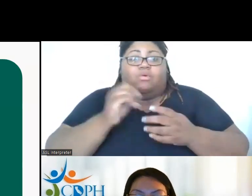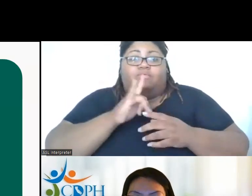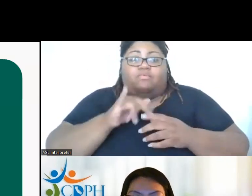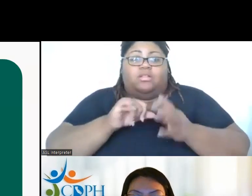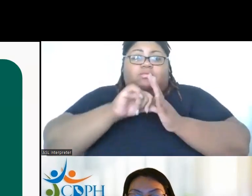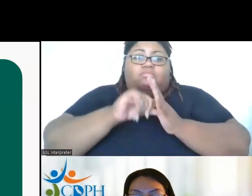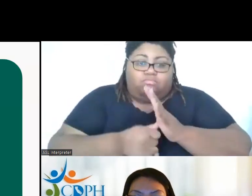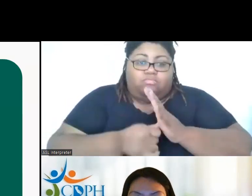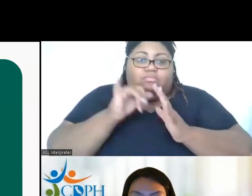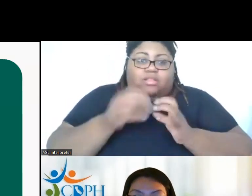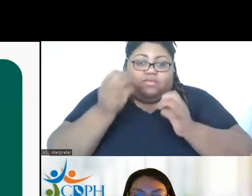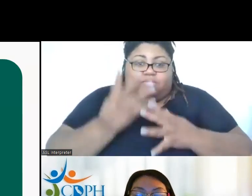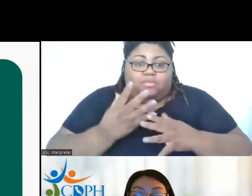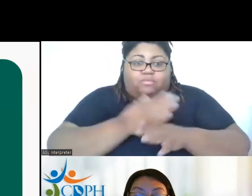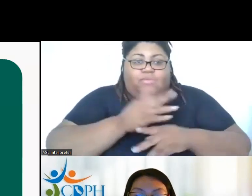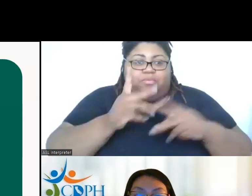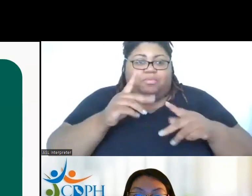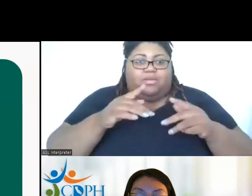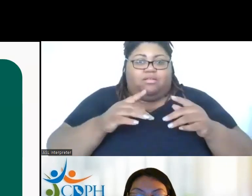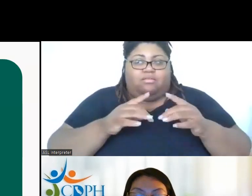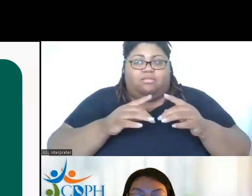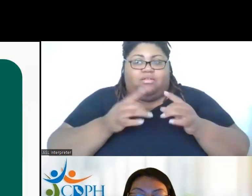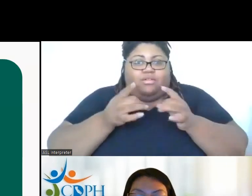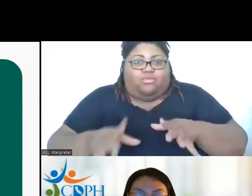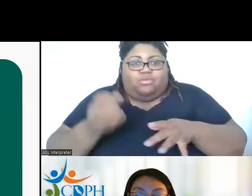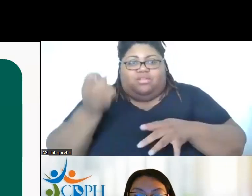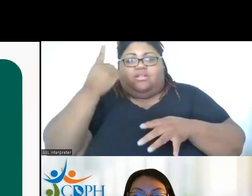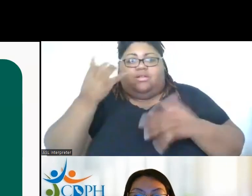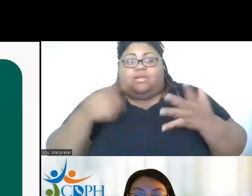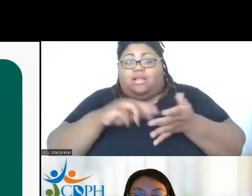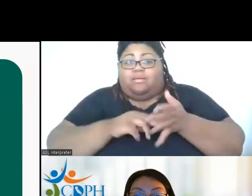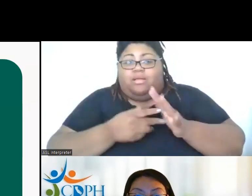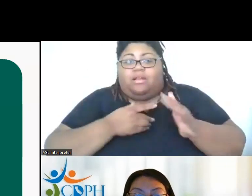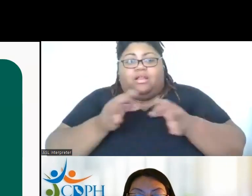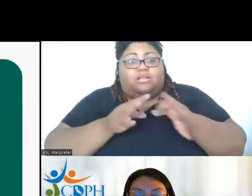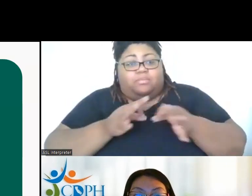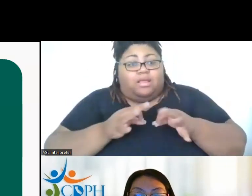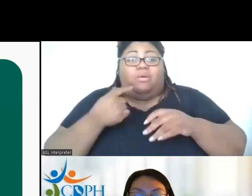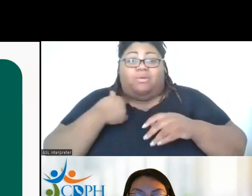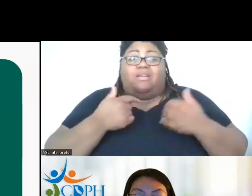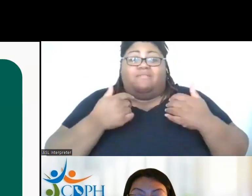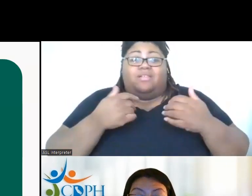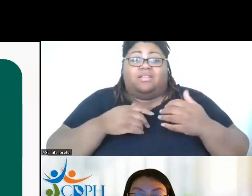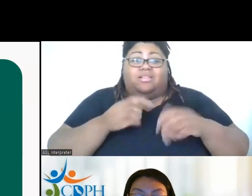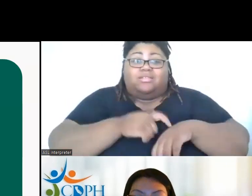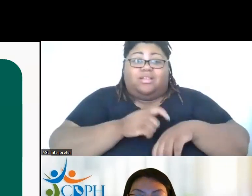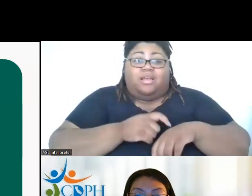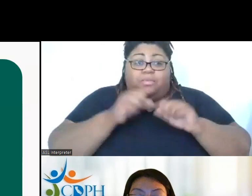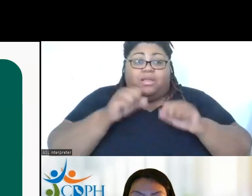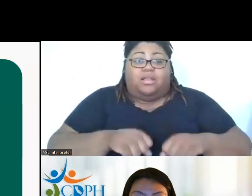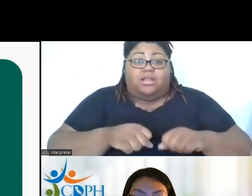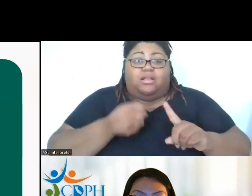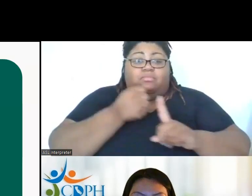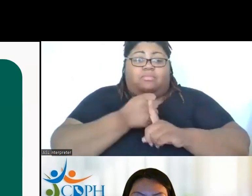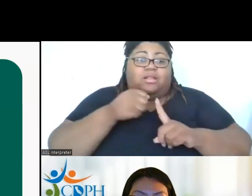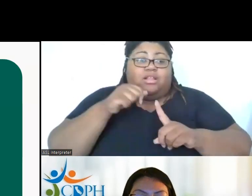before folks get lost in the words in my slide, that again, we have an opportunity to really meet this moment during this surge. While